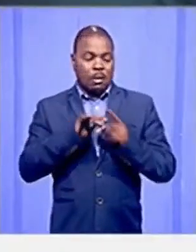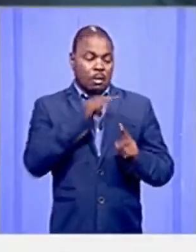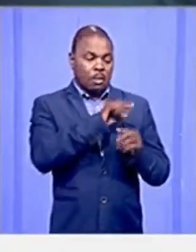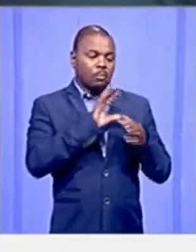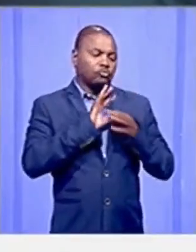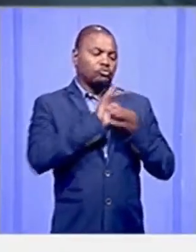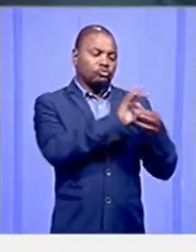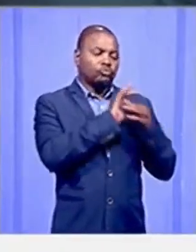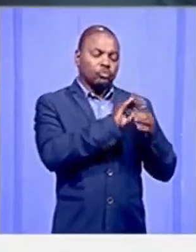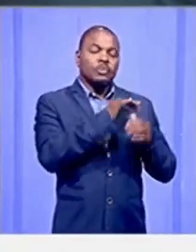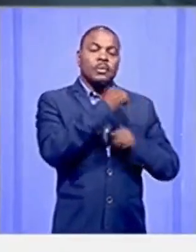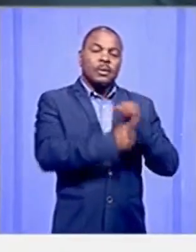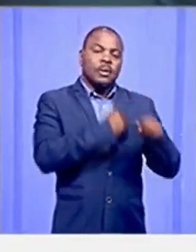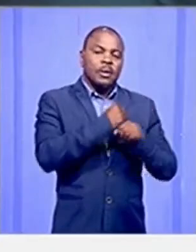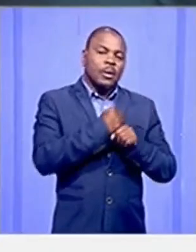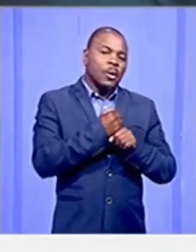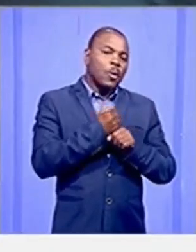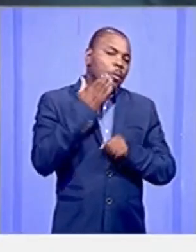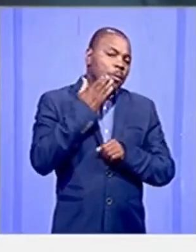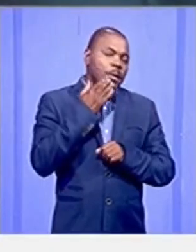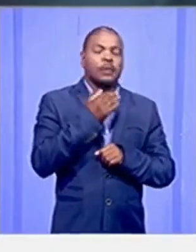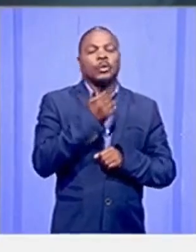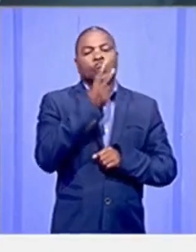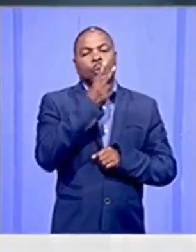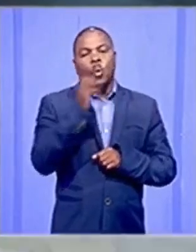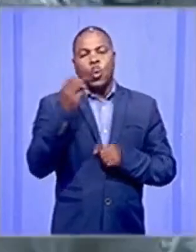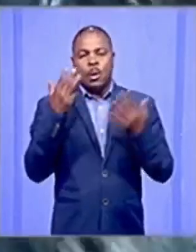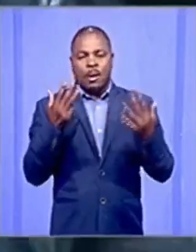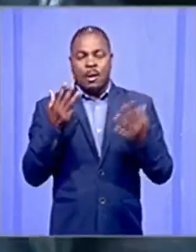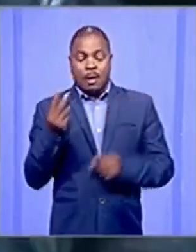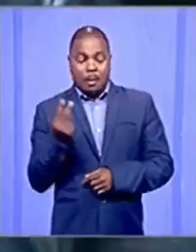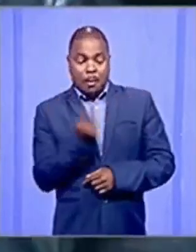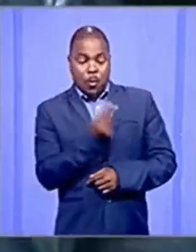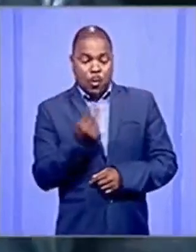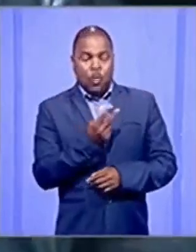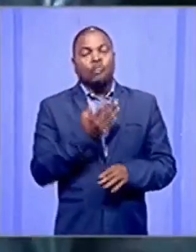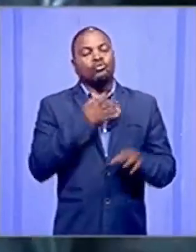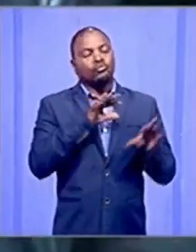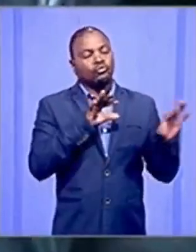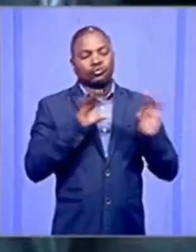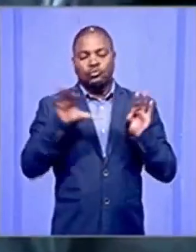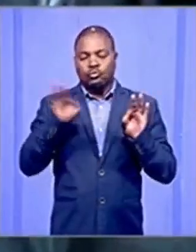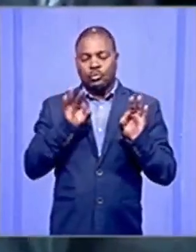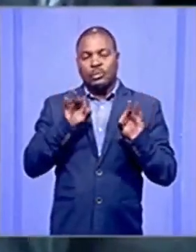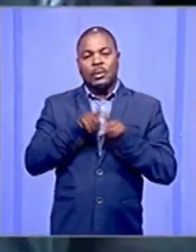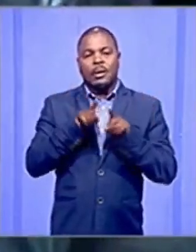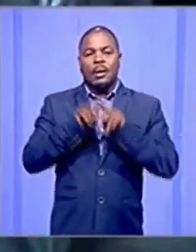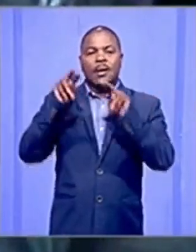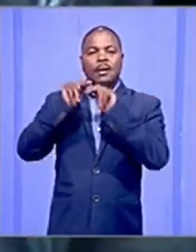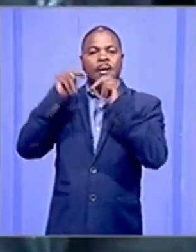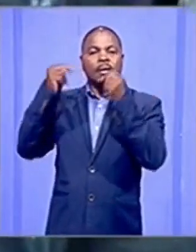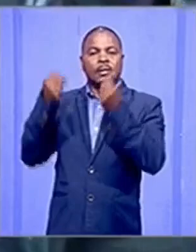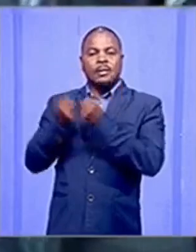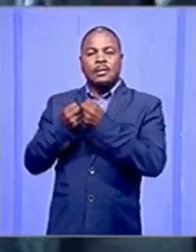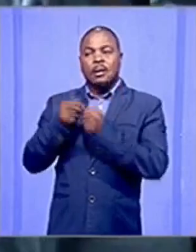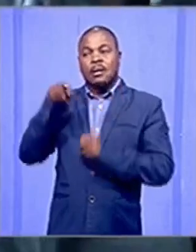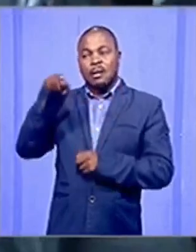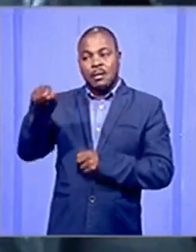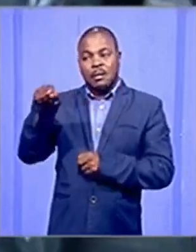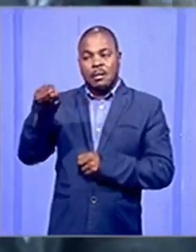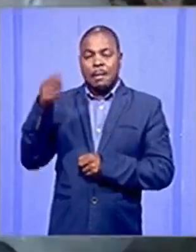di qadile ka 2009 nakong eo ka bobedi ba neng ba kgethwa ho ba letona la naha la thuto le